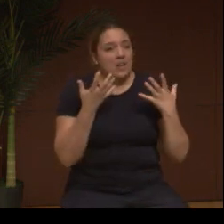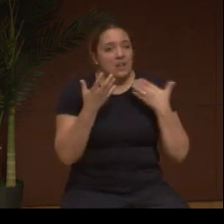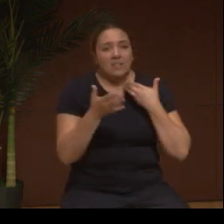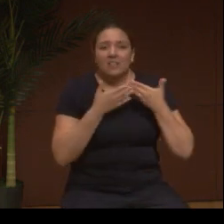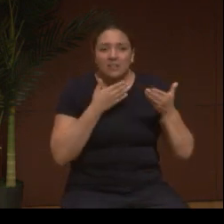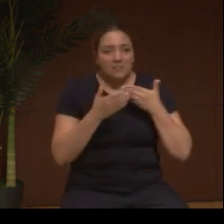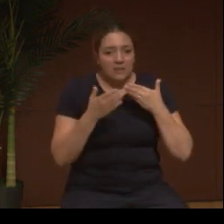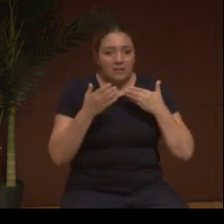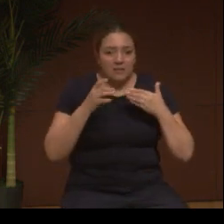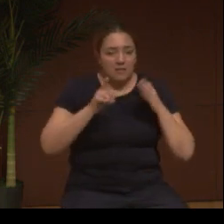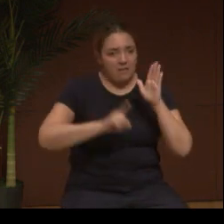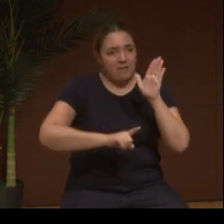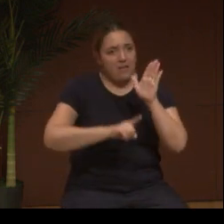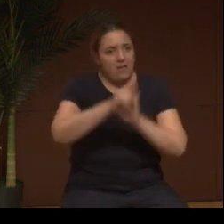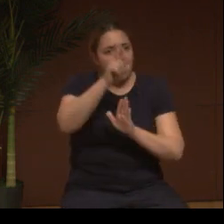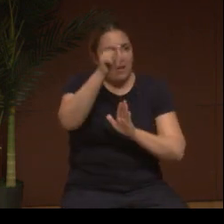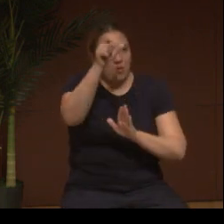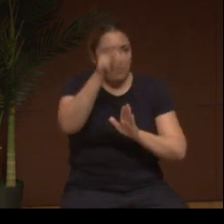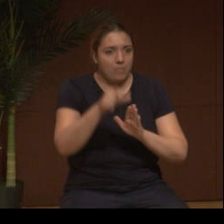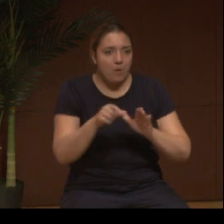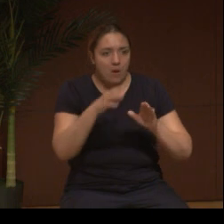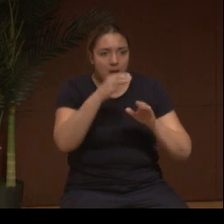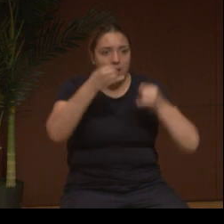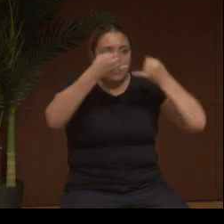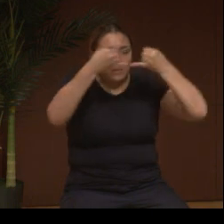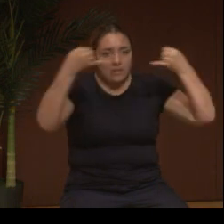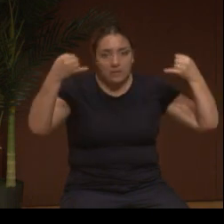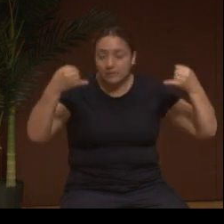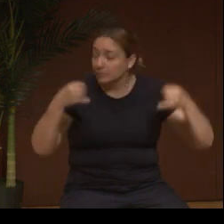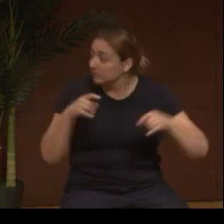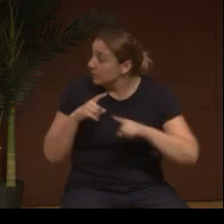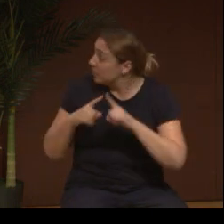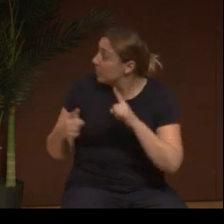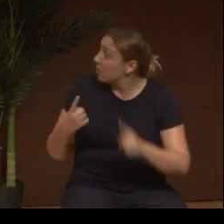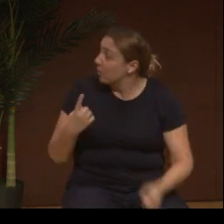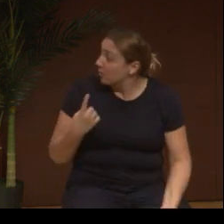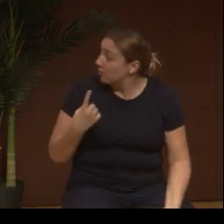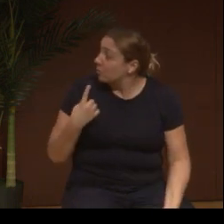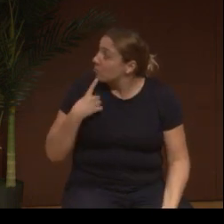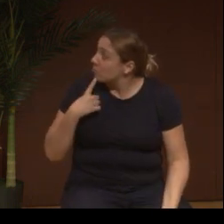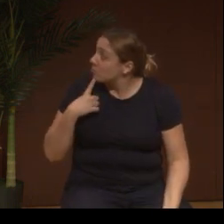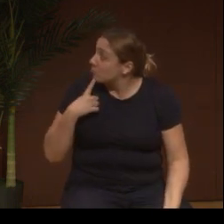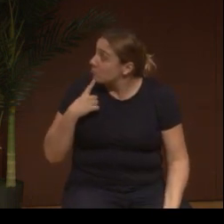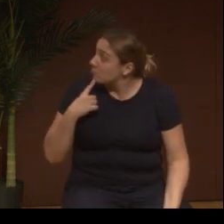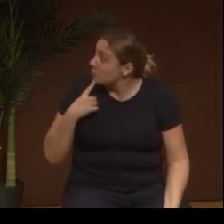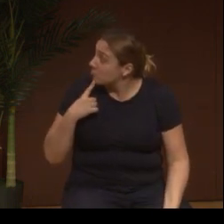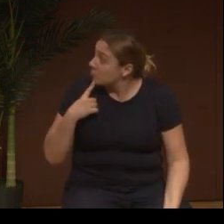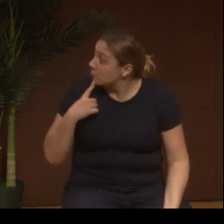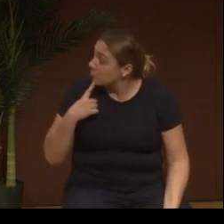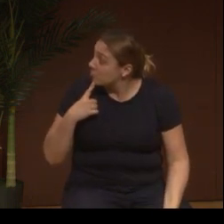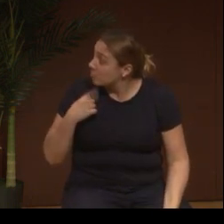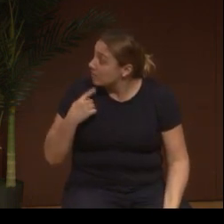the lines, but that, I guess it's reddish up here. The reddish